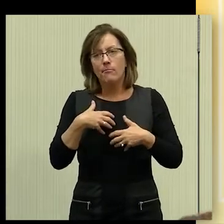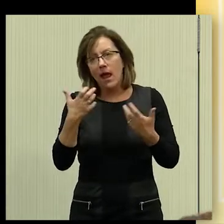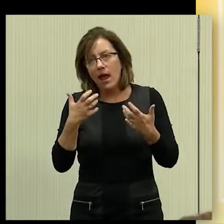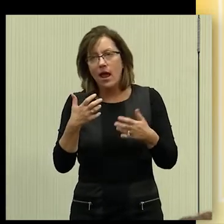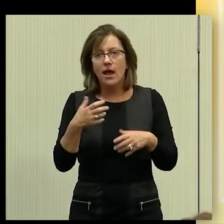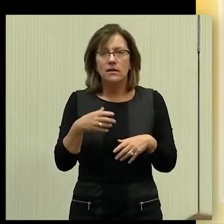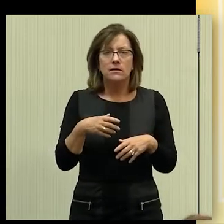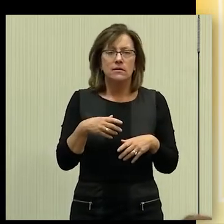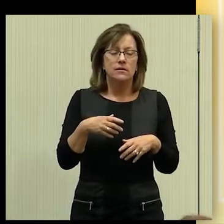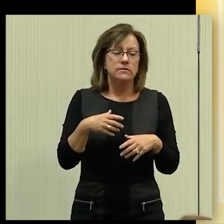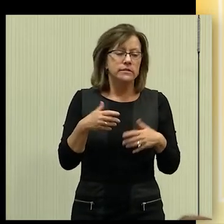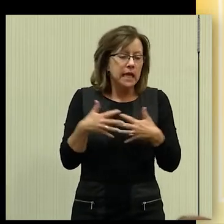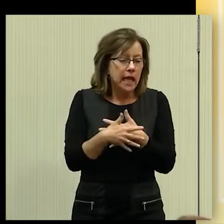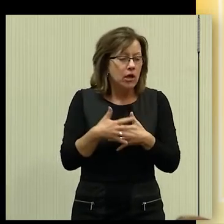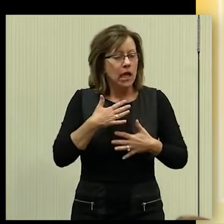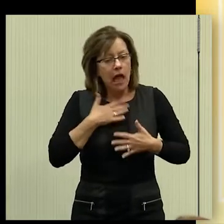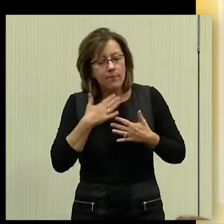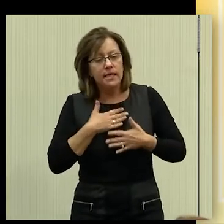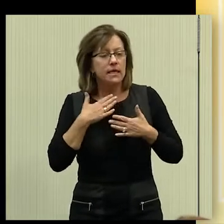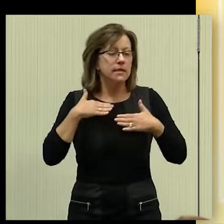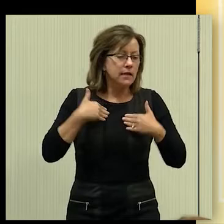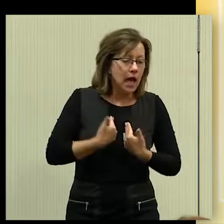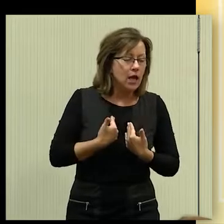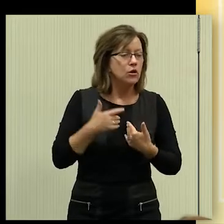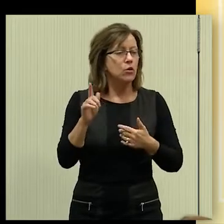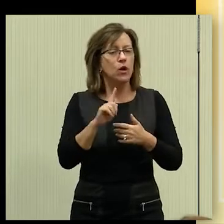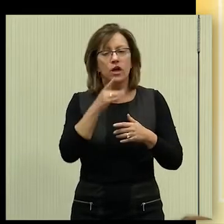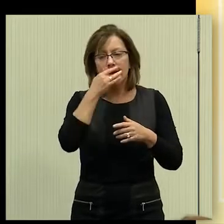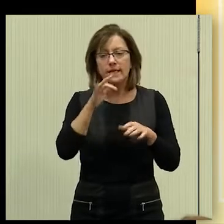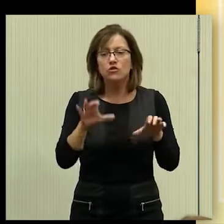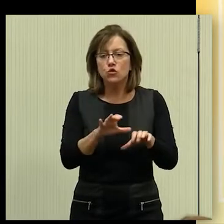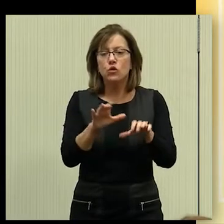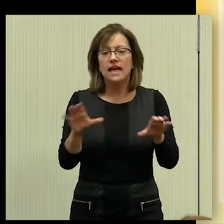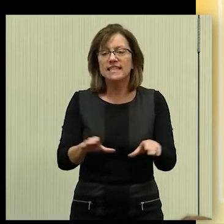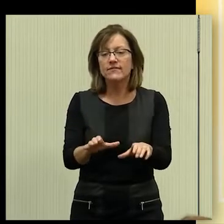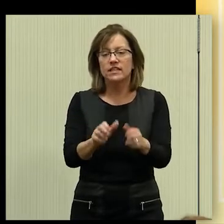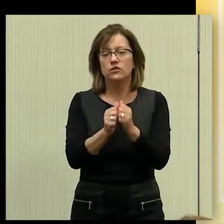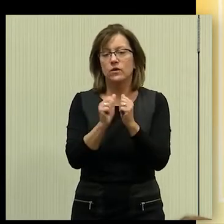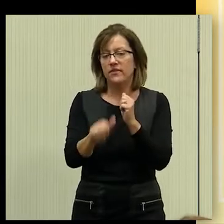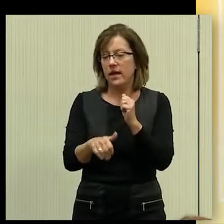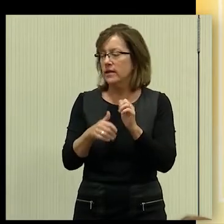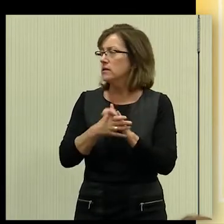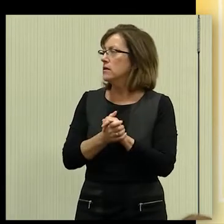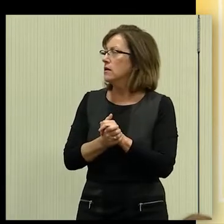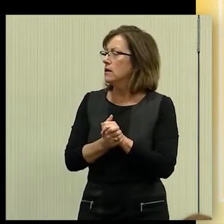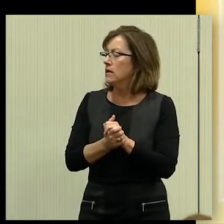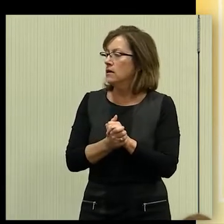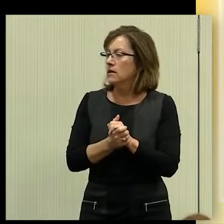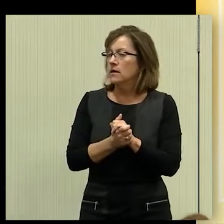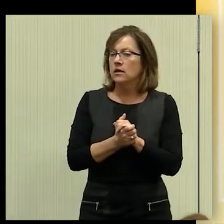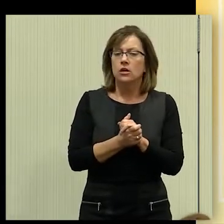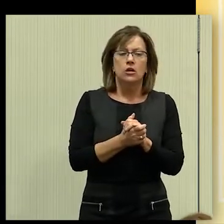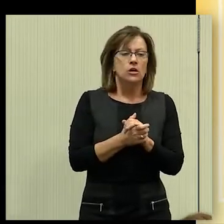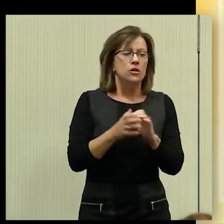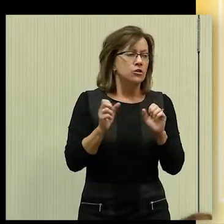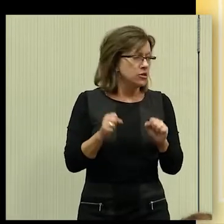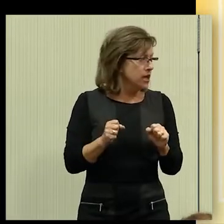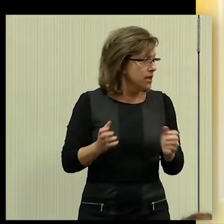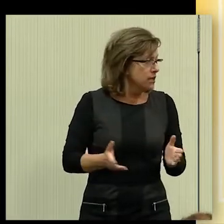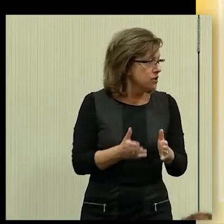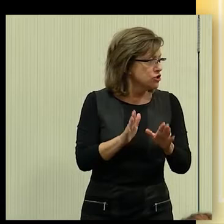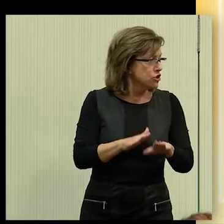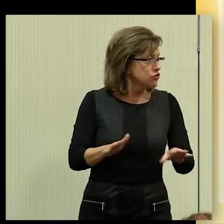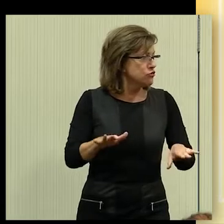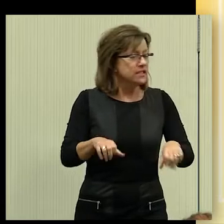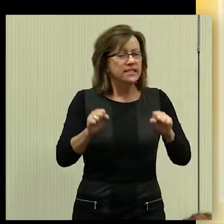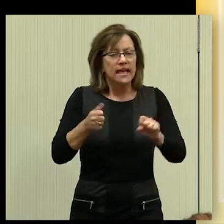scared, happy, tired, where kids do activities with it. You can get children to take their own, their